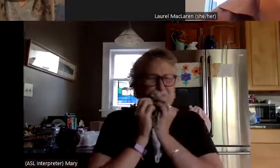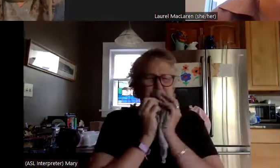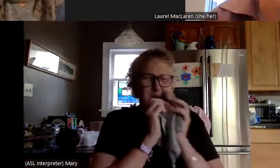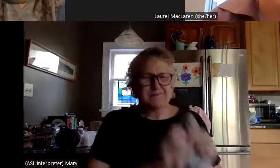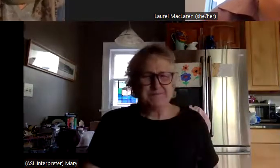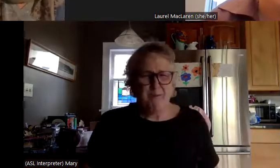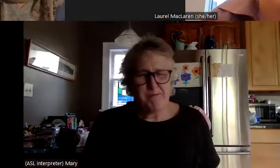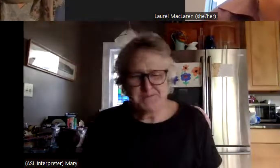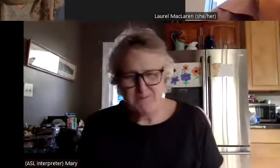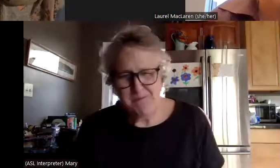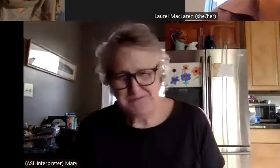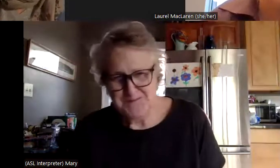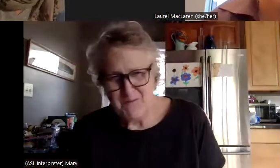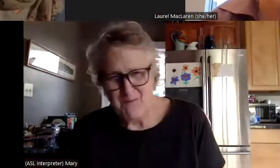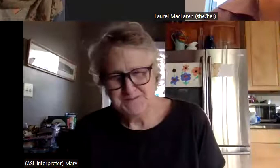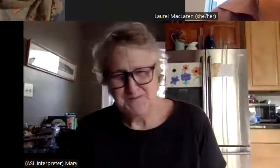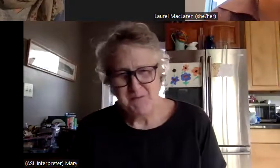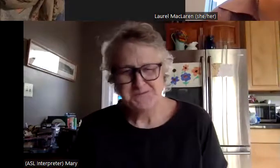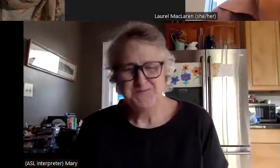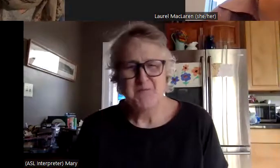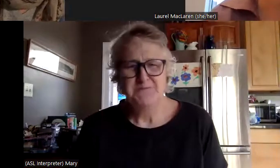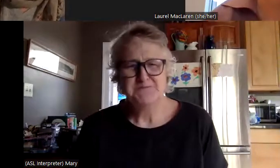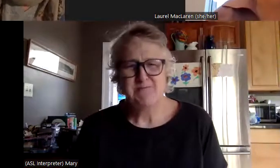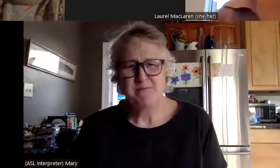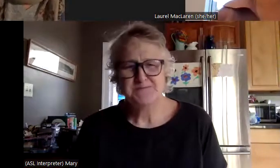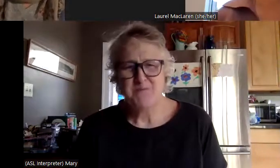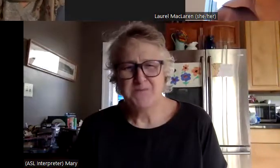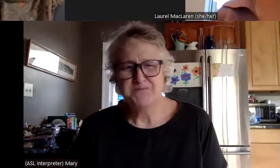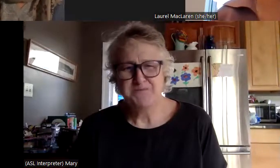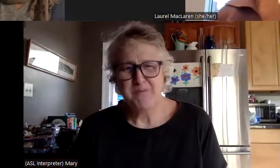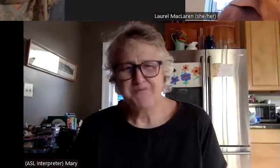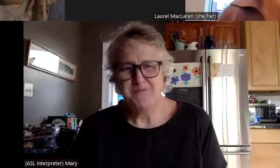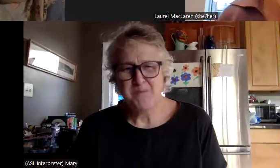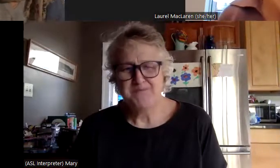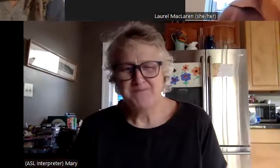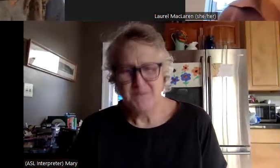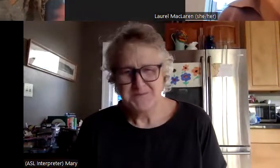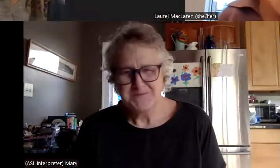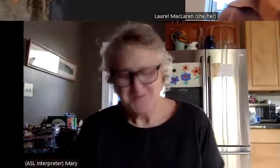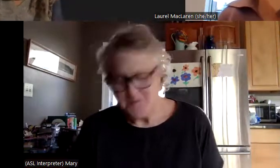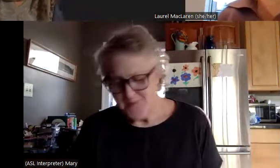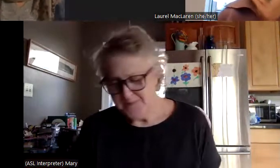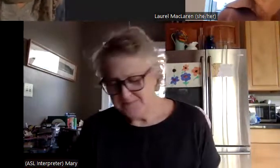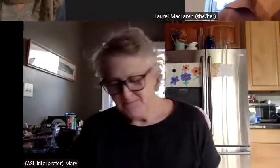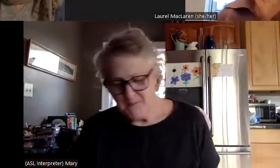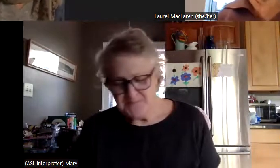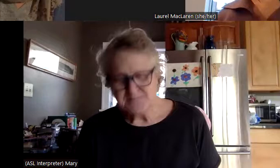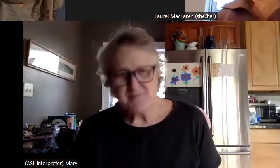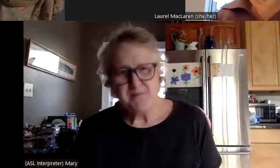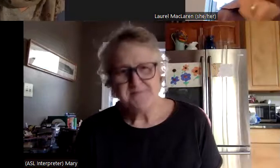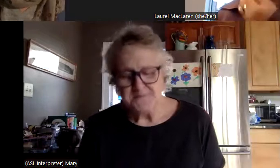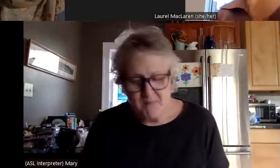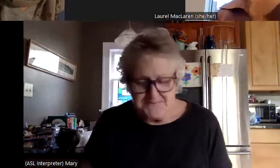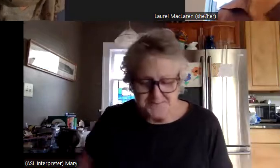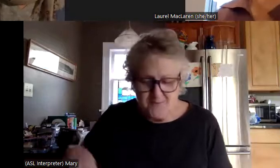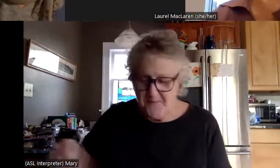you. You arrive at the hotel, which has a bar downstairs. I mean, or a beautiful country manor. They